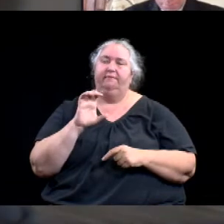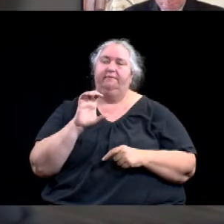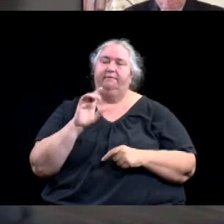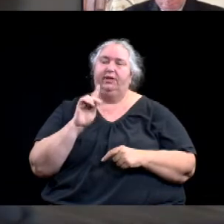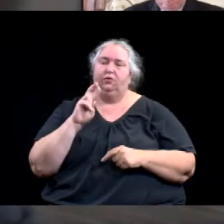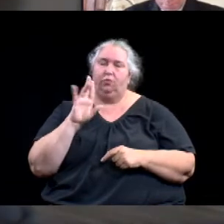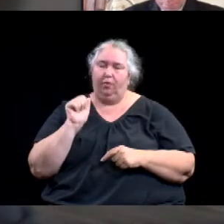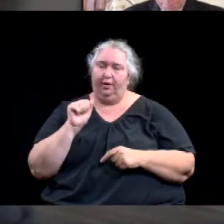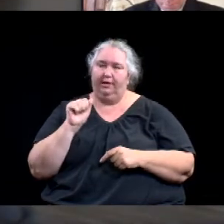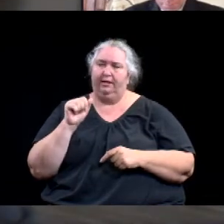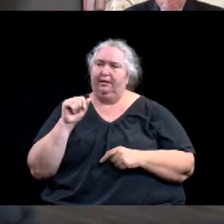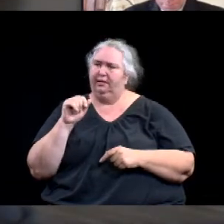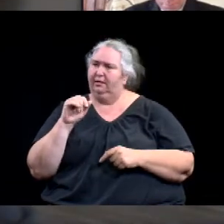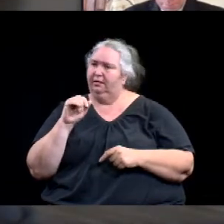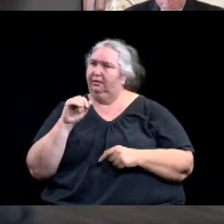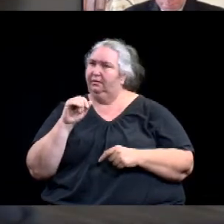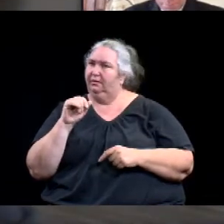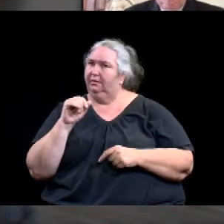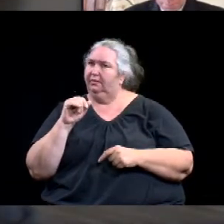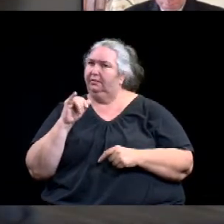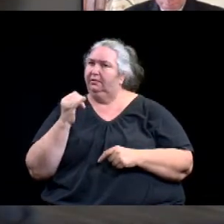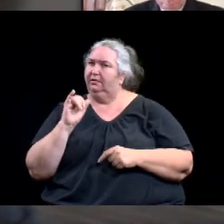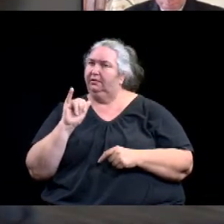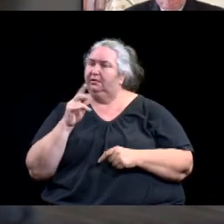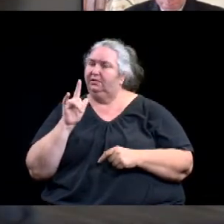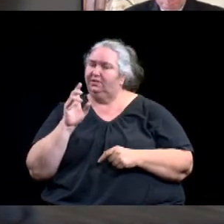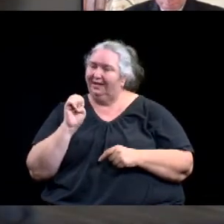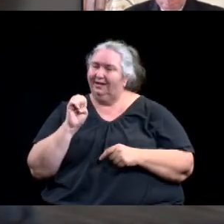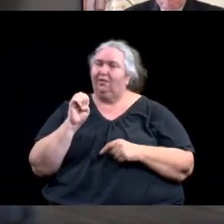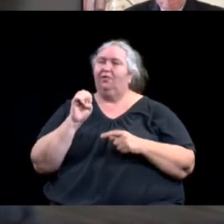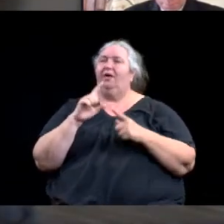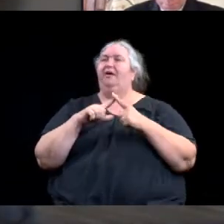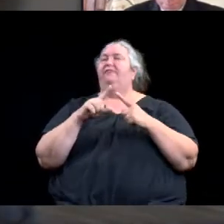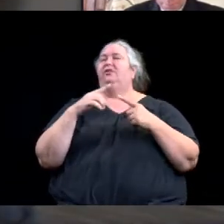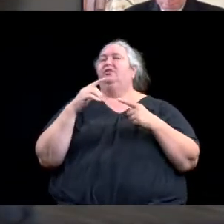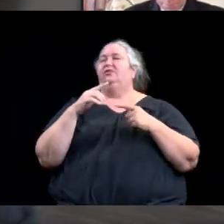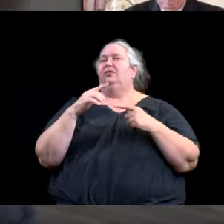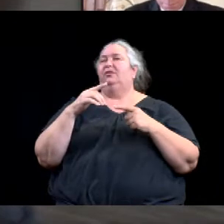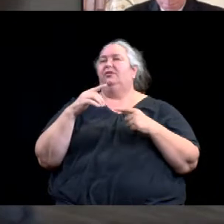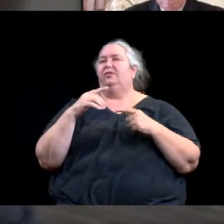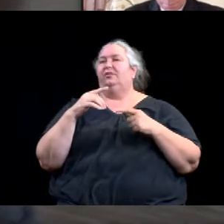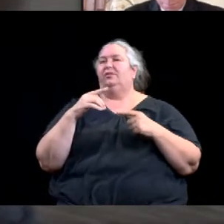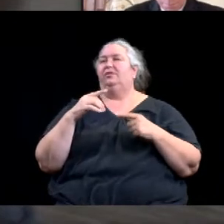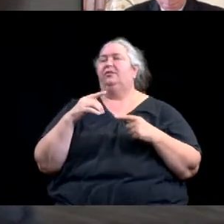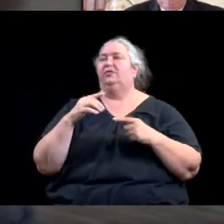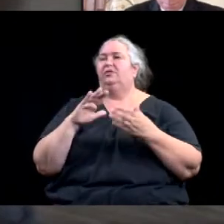this proclamation remotely. Esmeralda, is she on Zoom with us today?